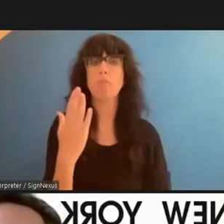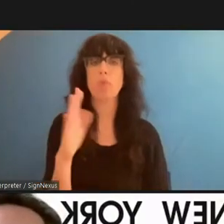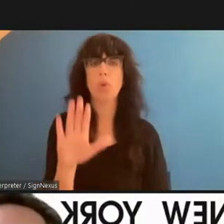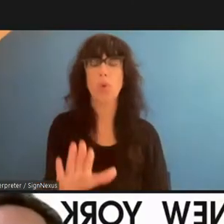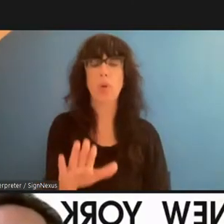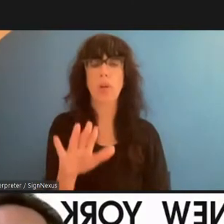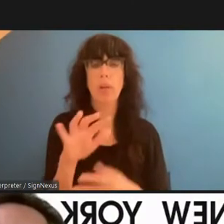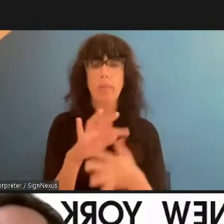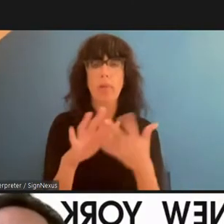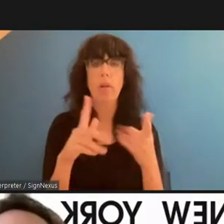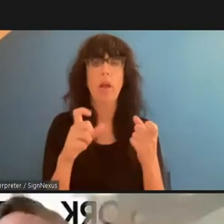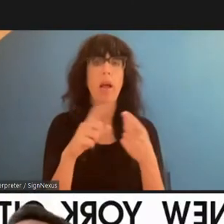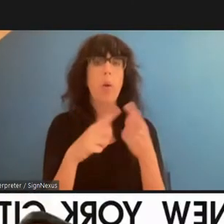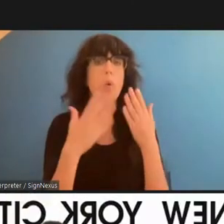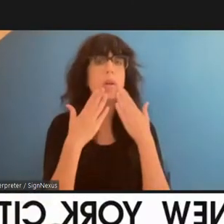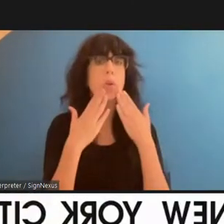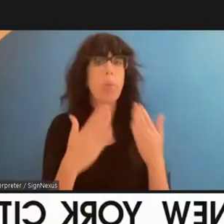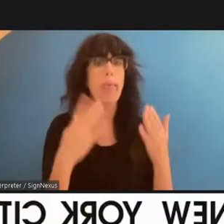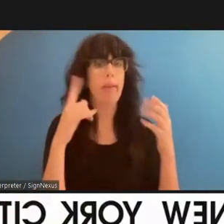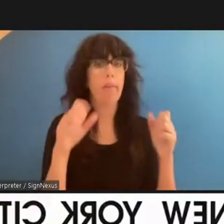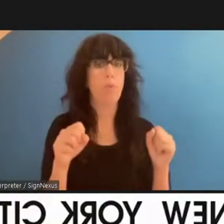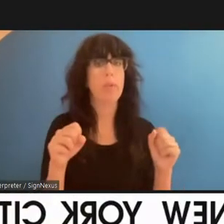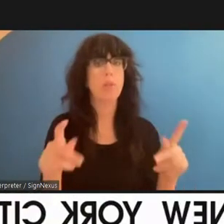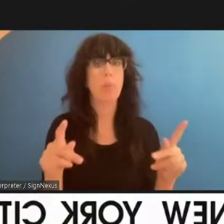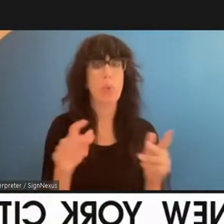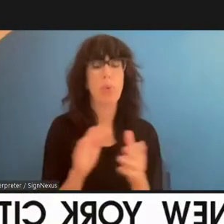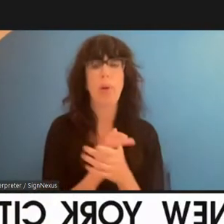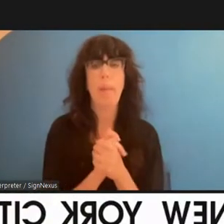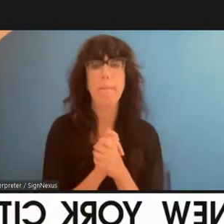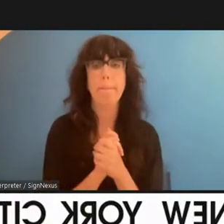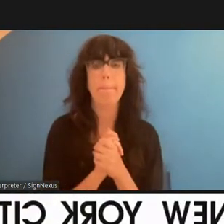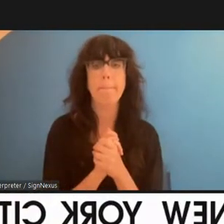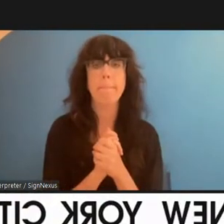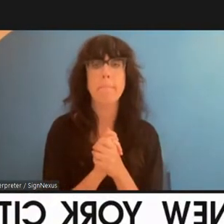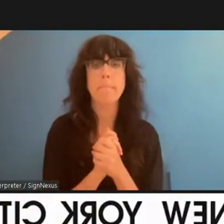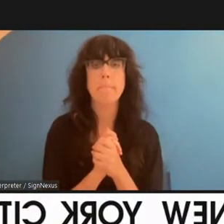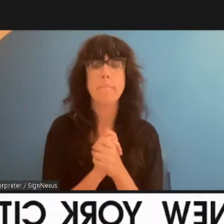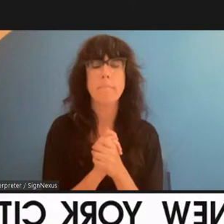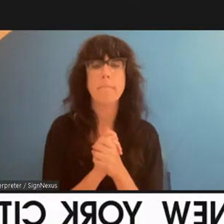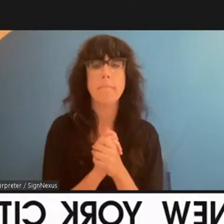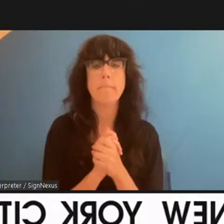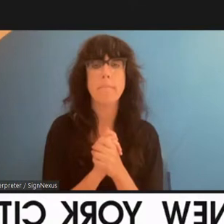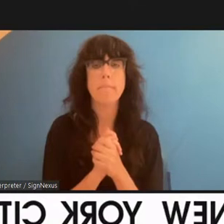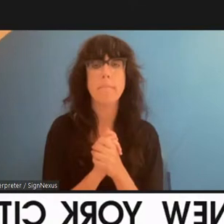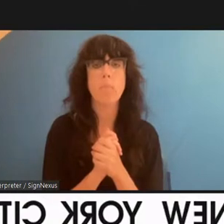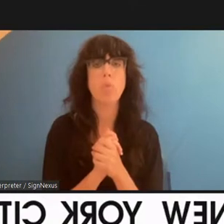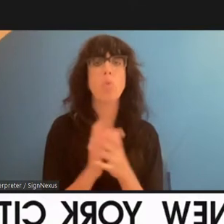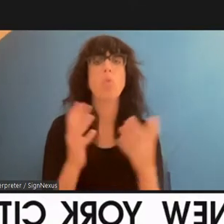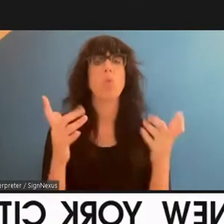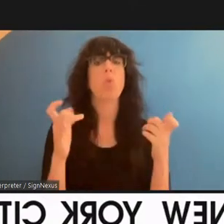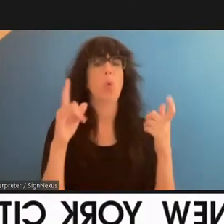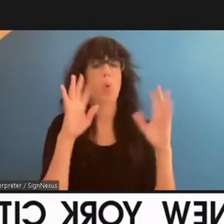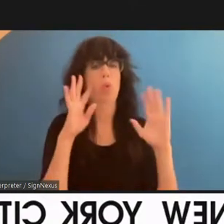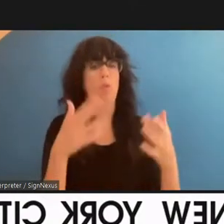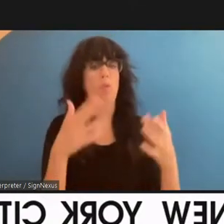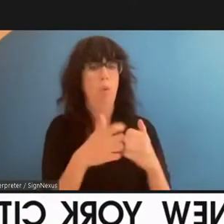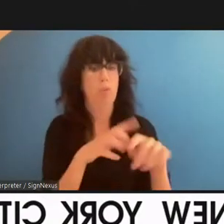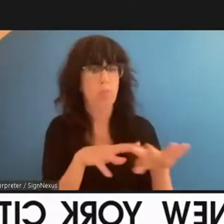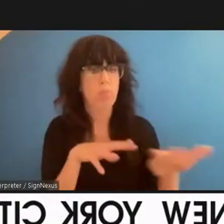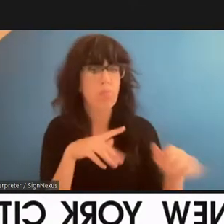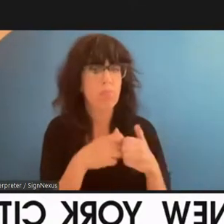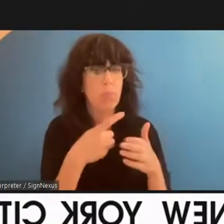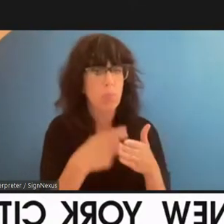i want to thank you for this opportunity when we set out to enact congestion prices in 2019